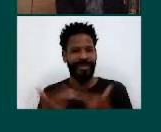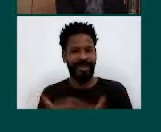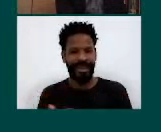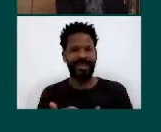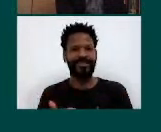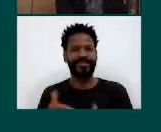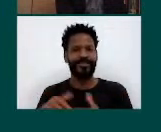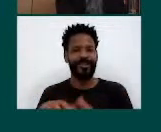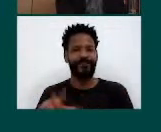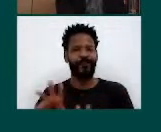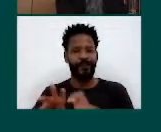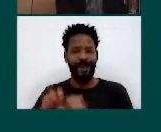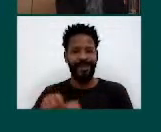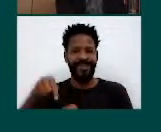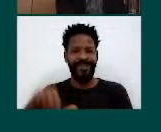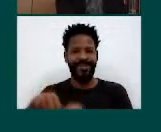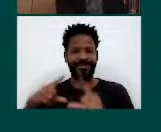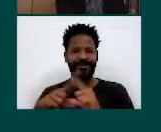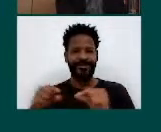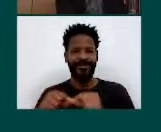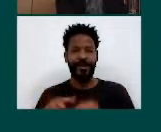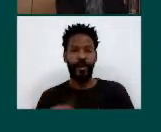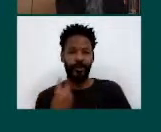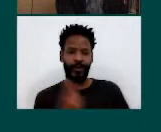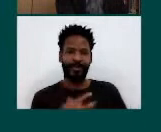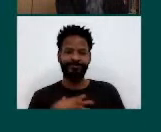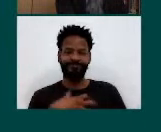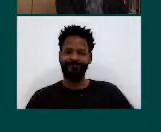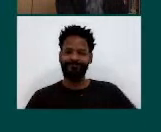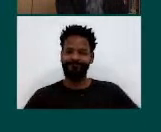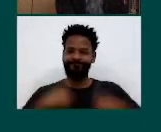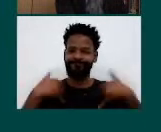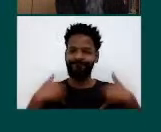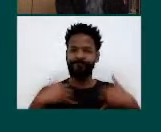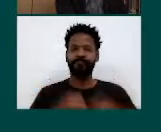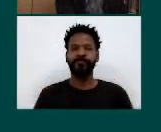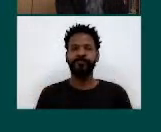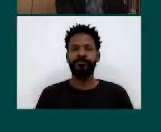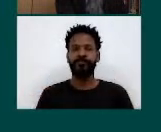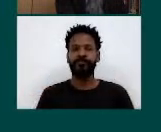and this makes us really proud to see